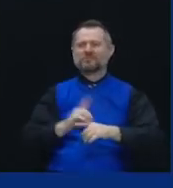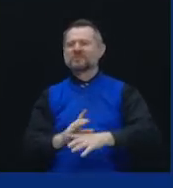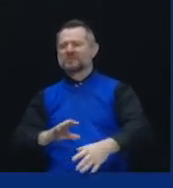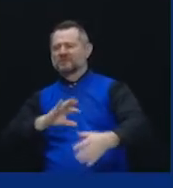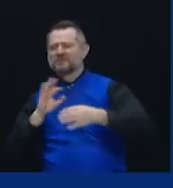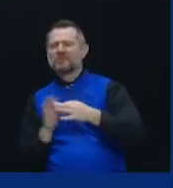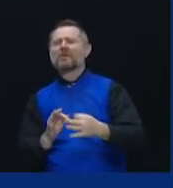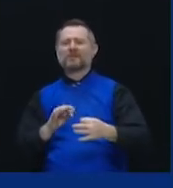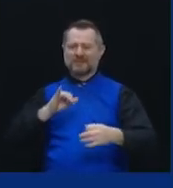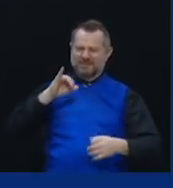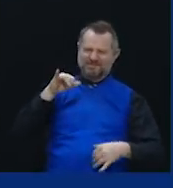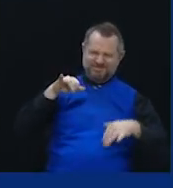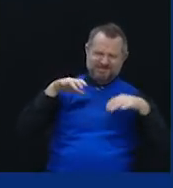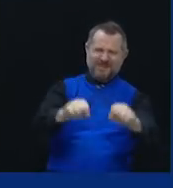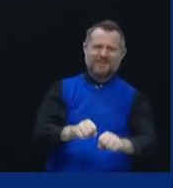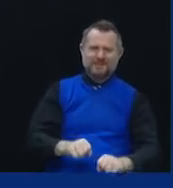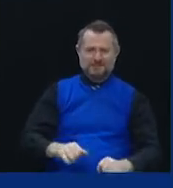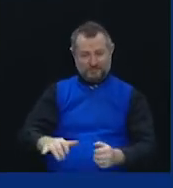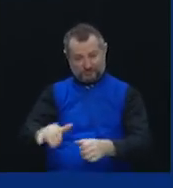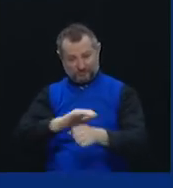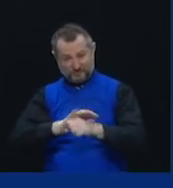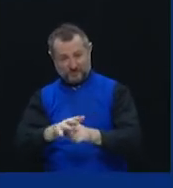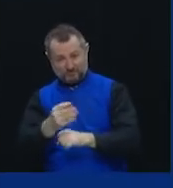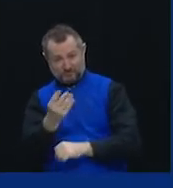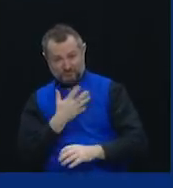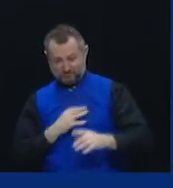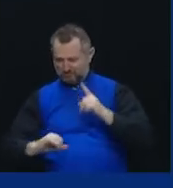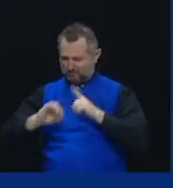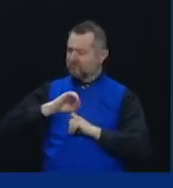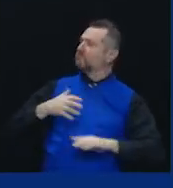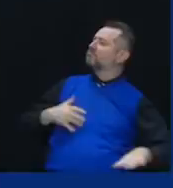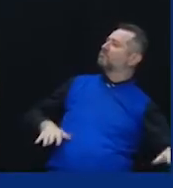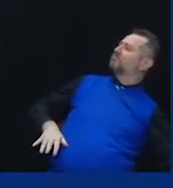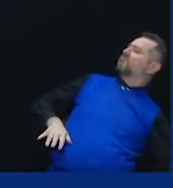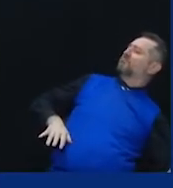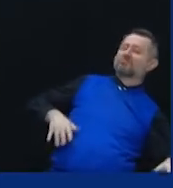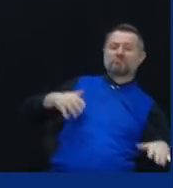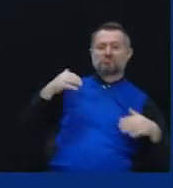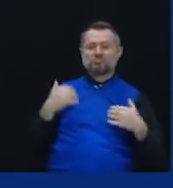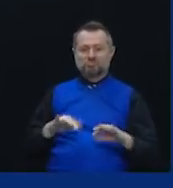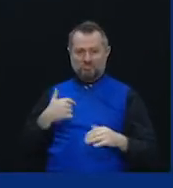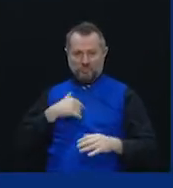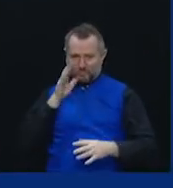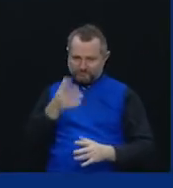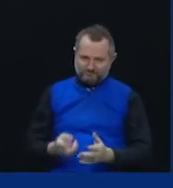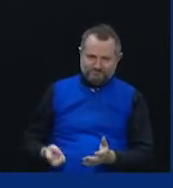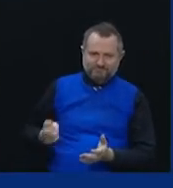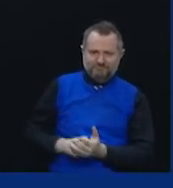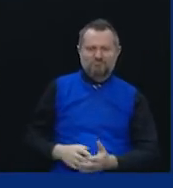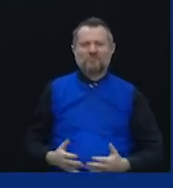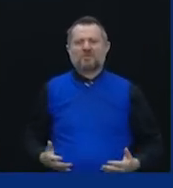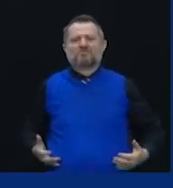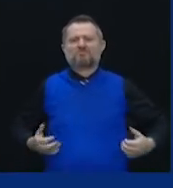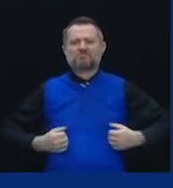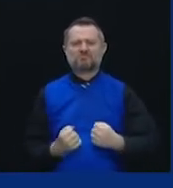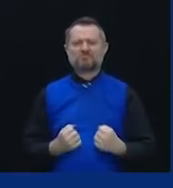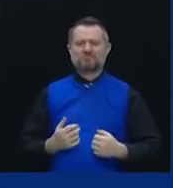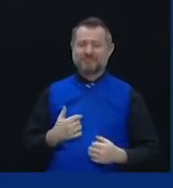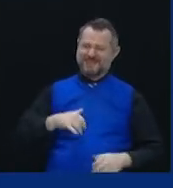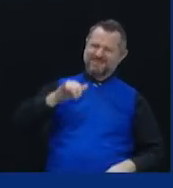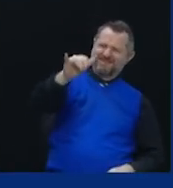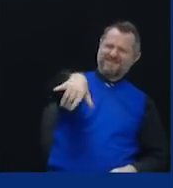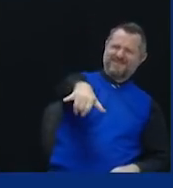us down, but we're going to get up even better. Because that's what life is really all